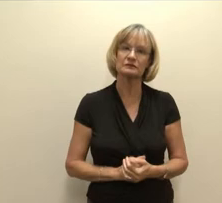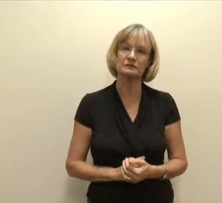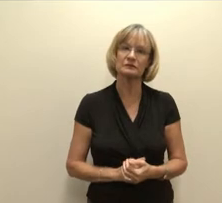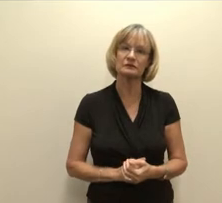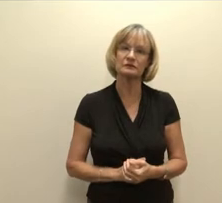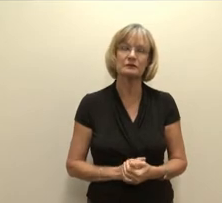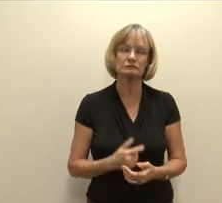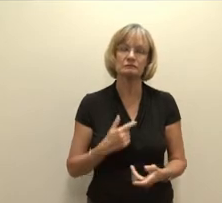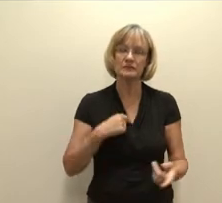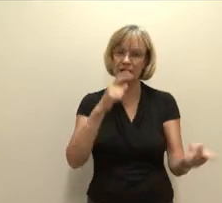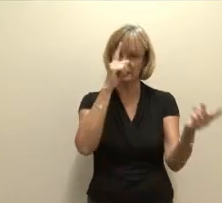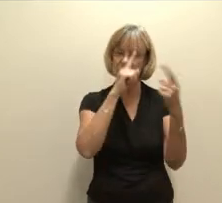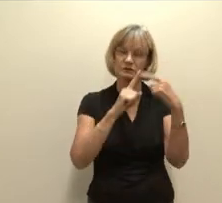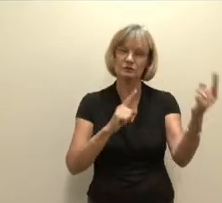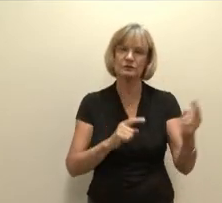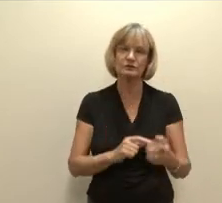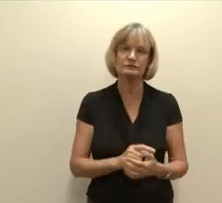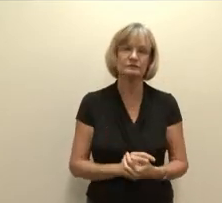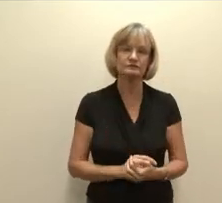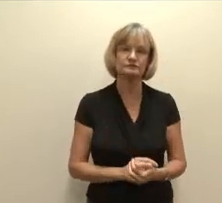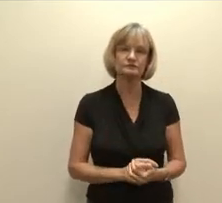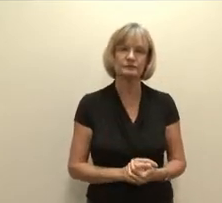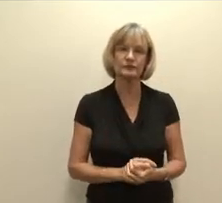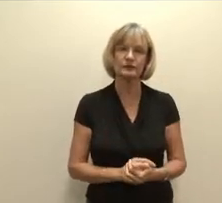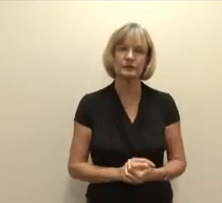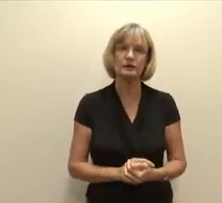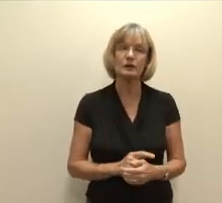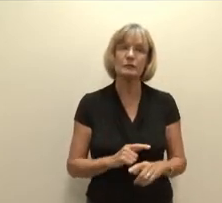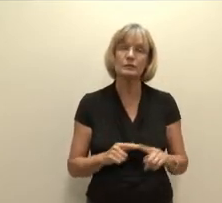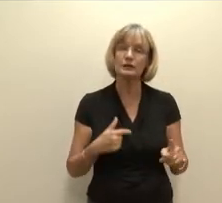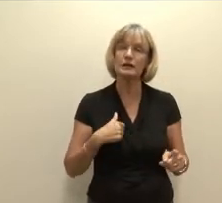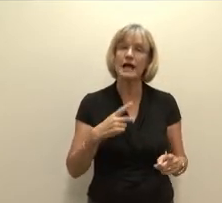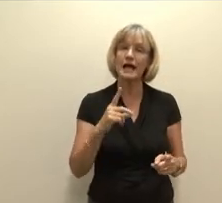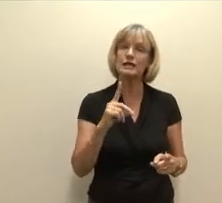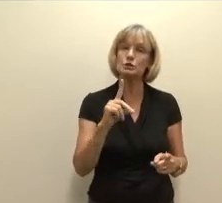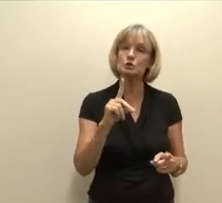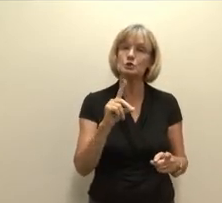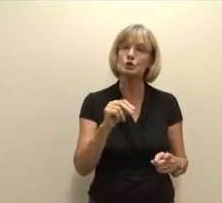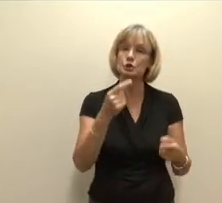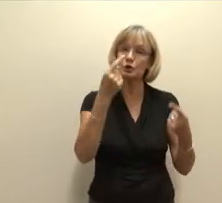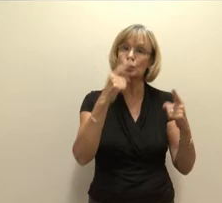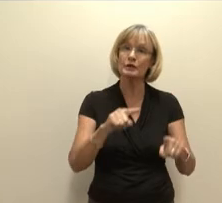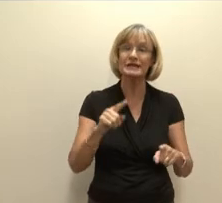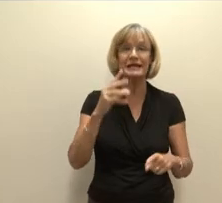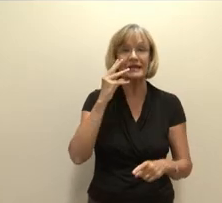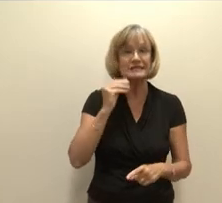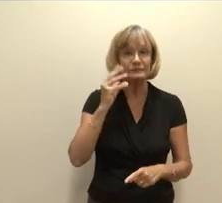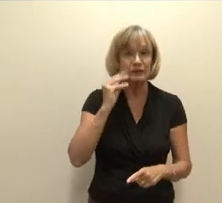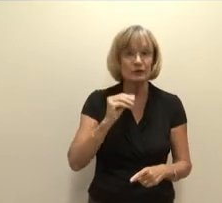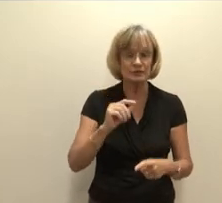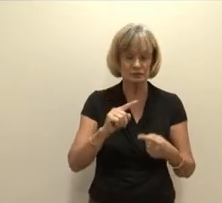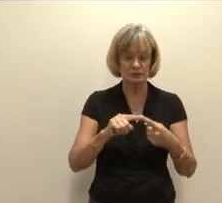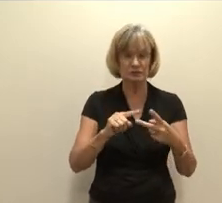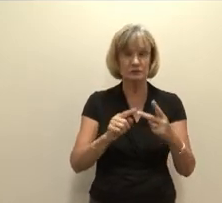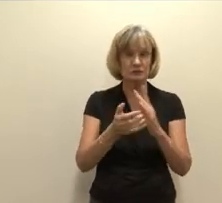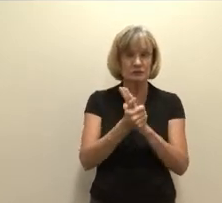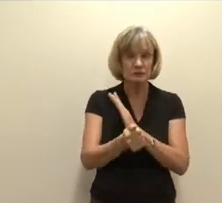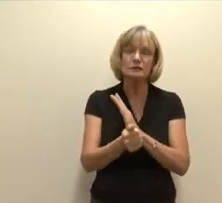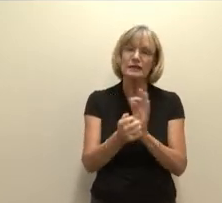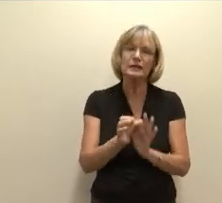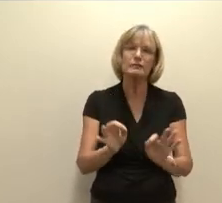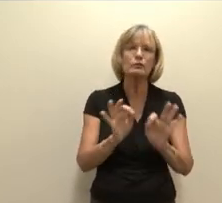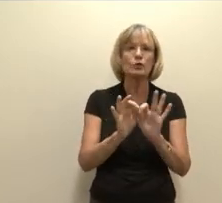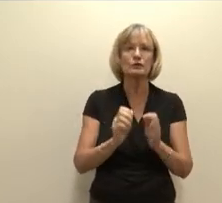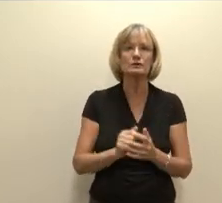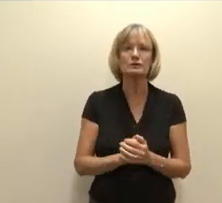Well, I disagree, but I do agree that experience and expertise are important, and being